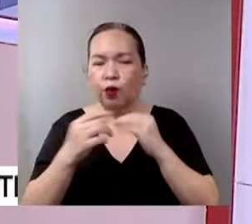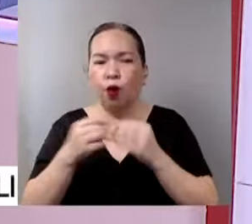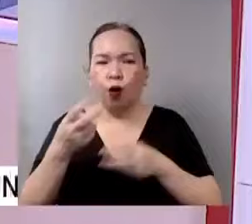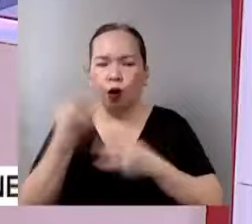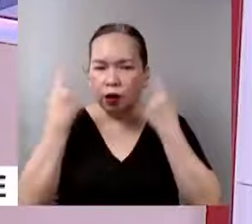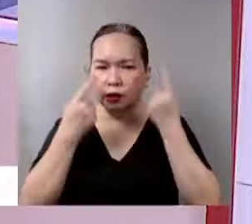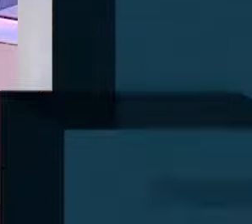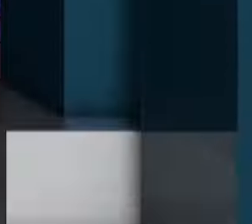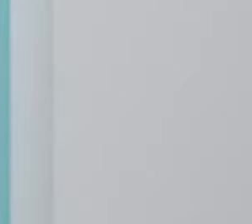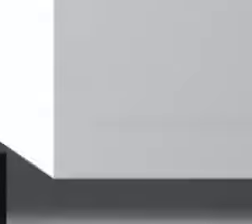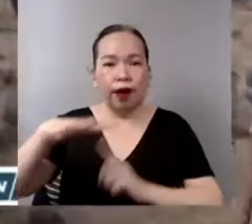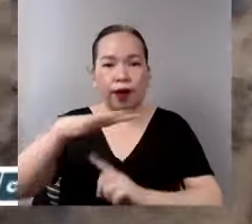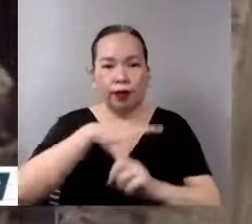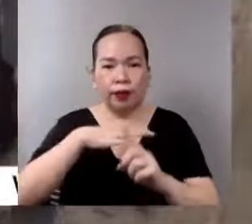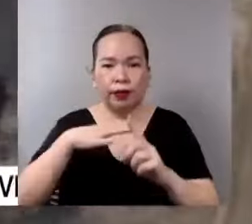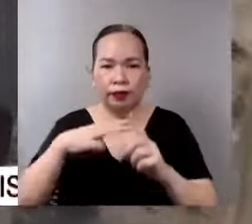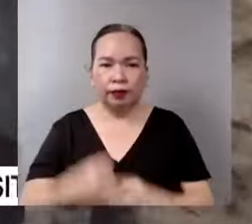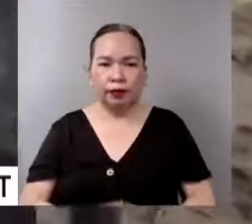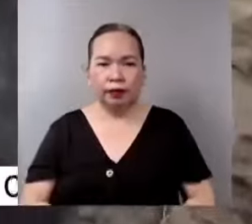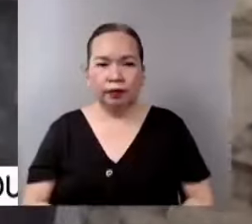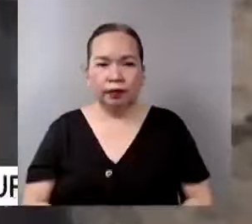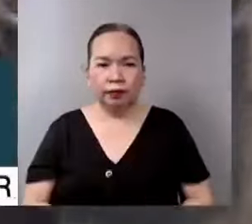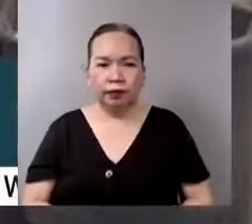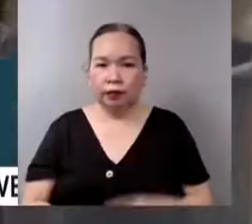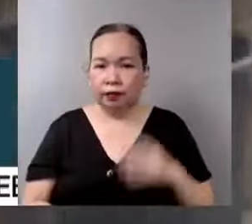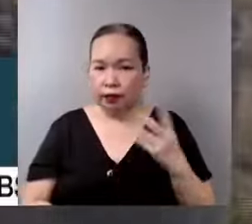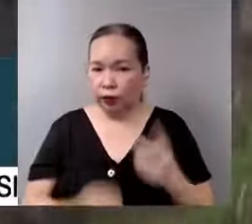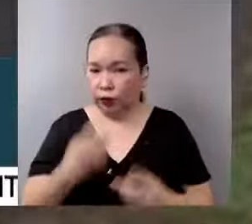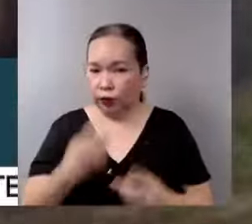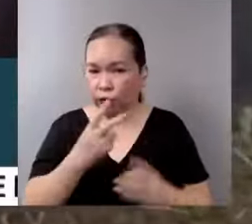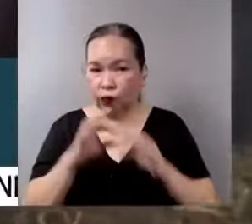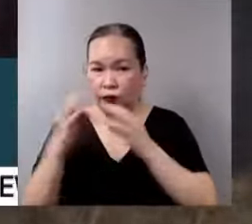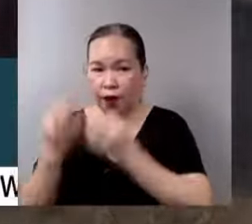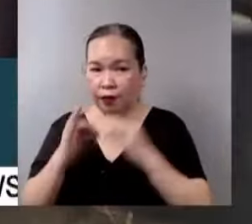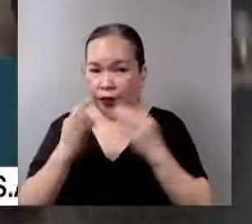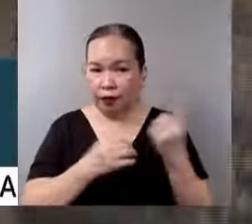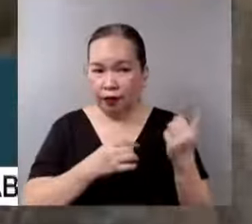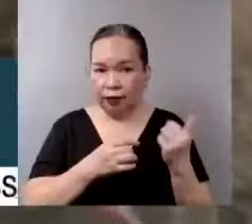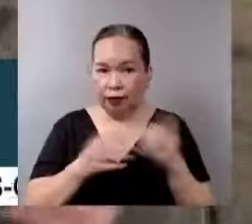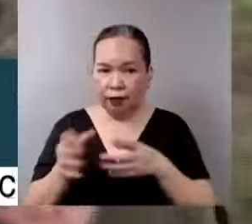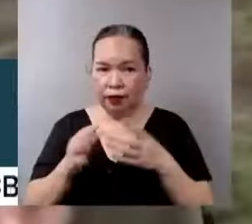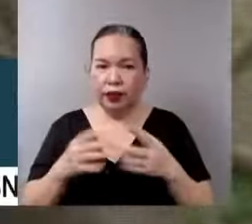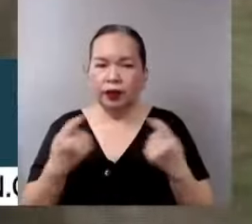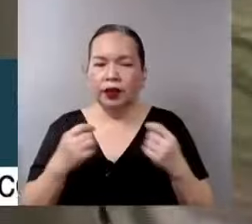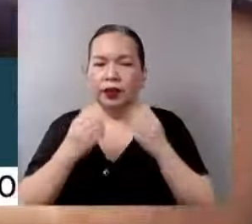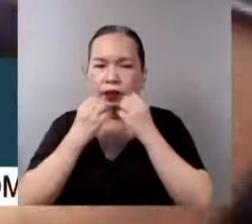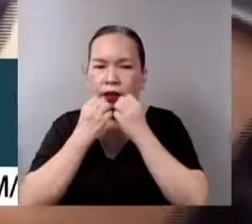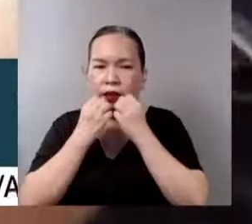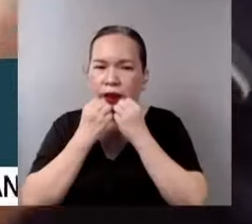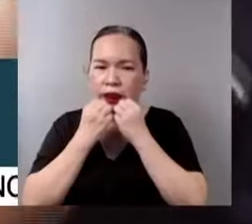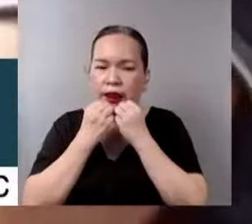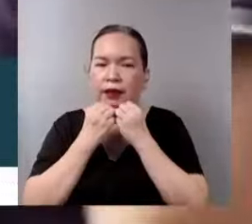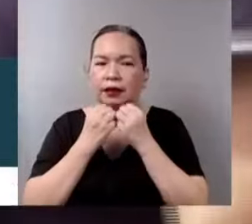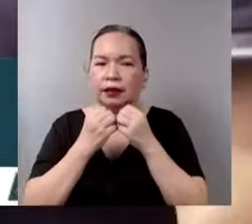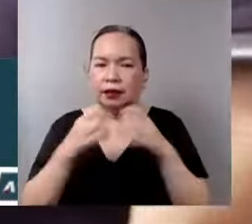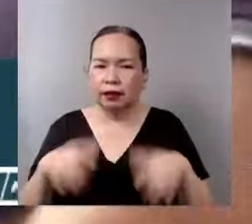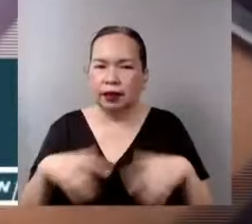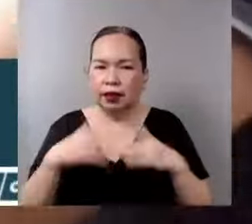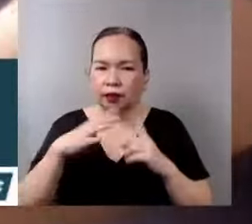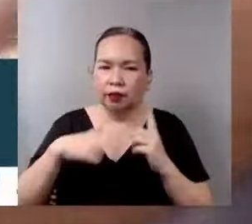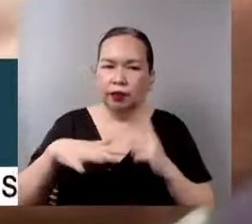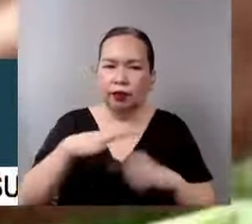look. These two Hungarian families are trying to live as sustainably as possible. Anecdotal